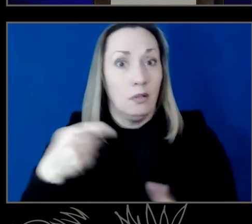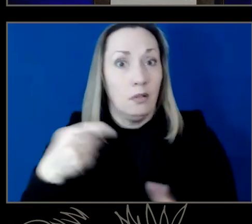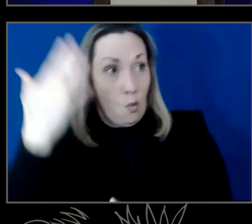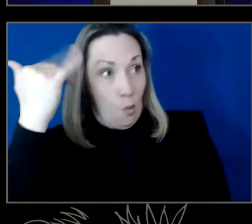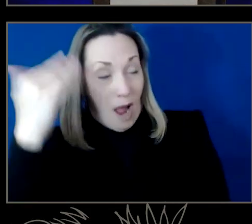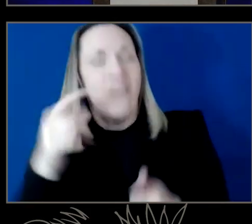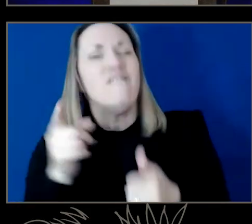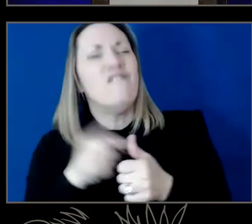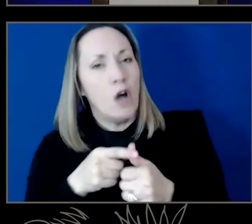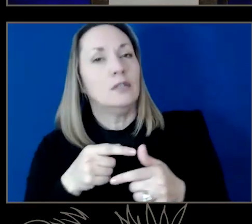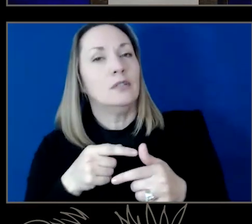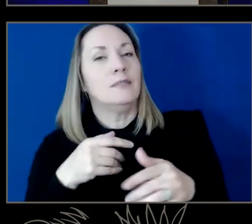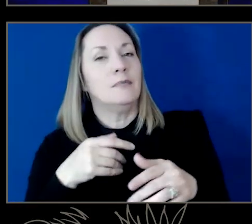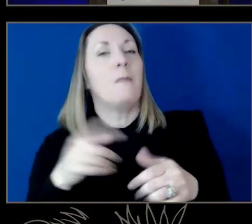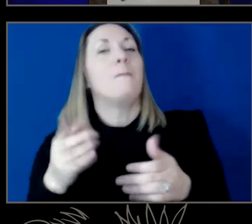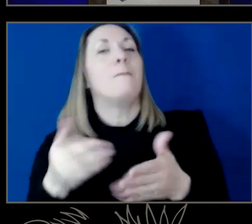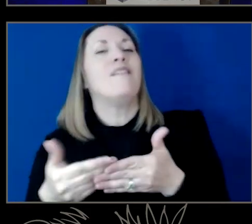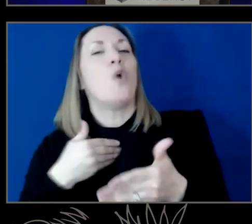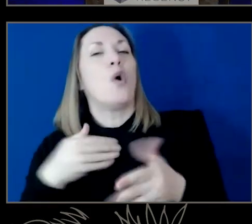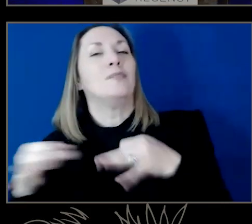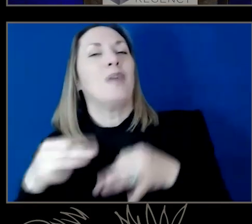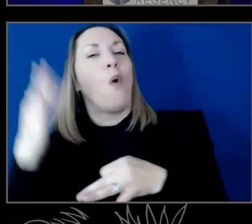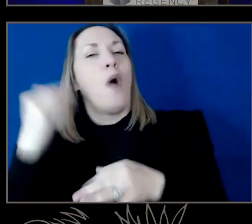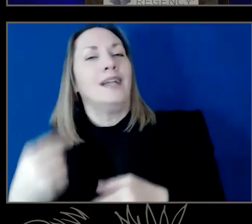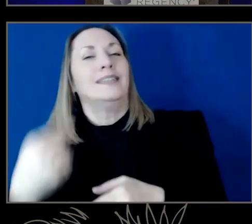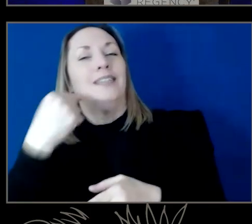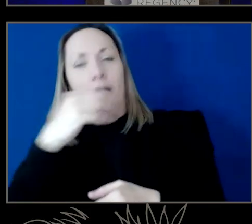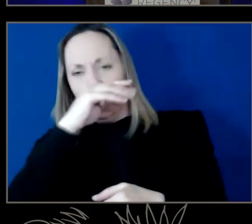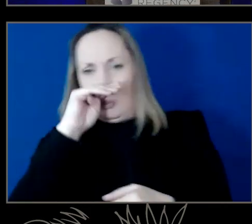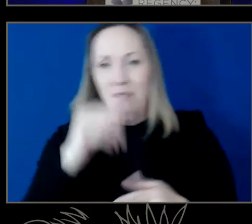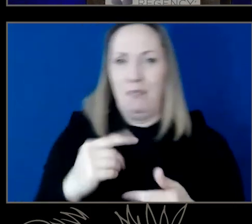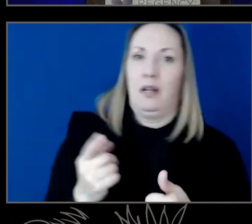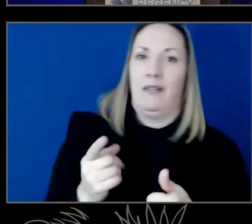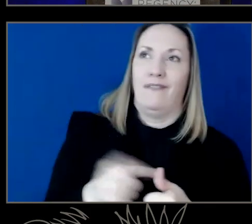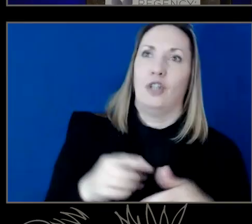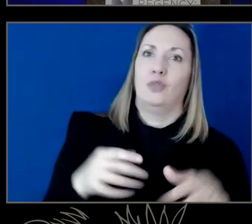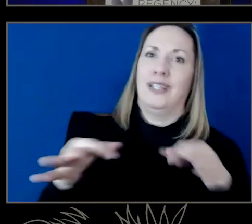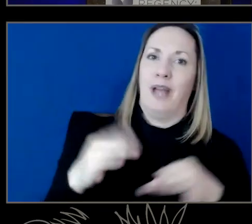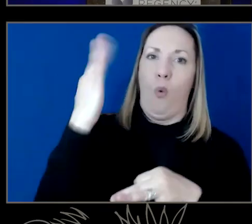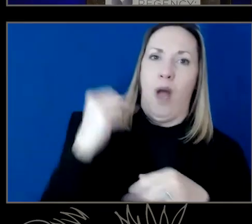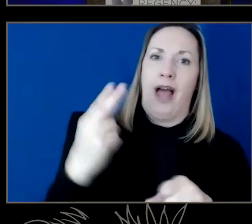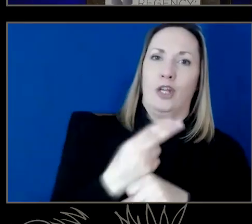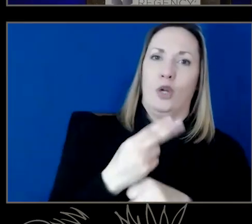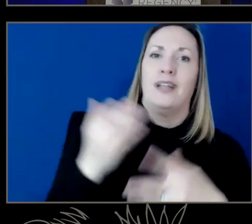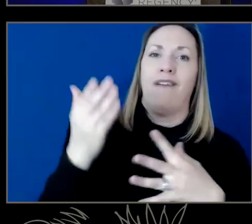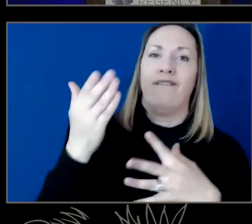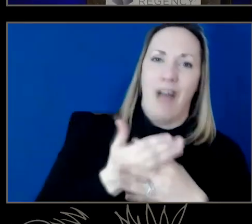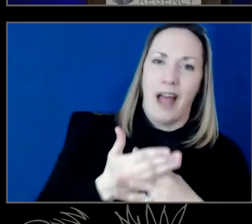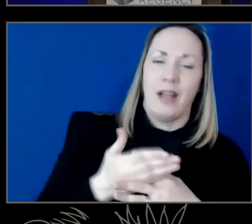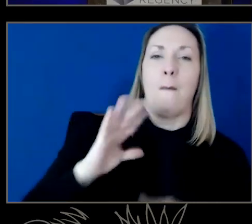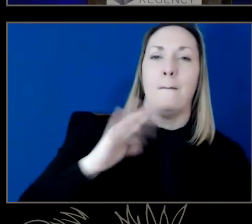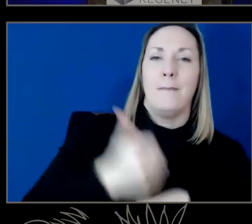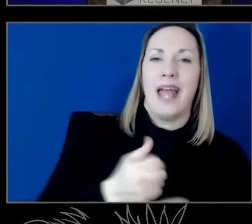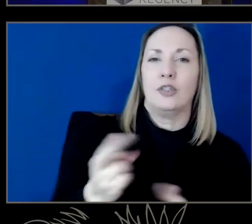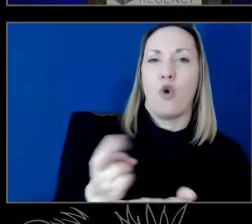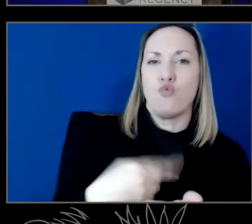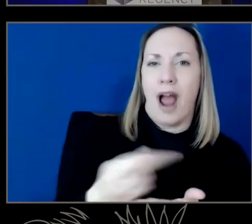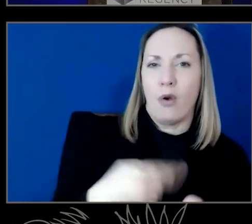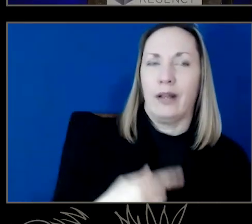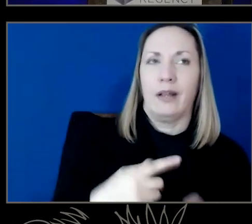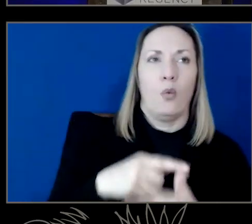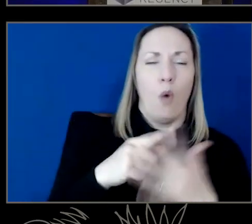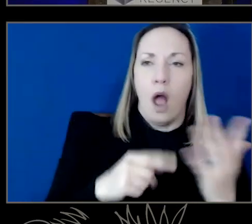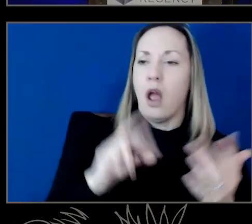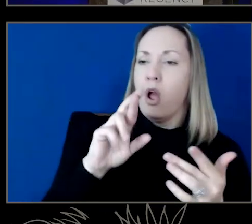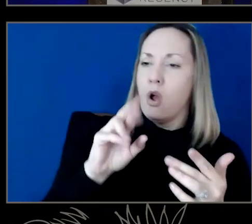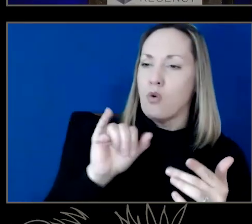about why it sucks so much, we should actually talk about why file-based routing in the first place. Why do we actually use file-based routing? Why does Next.js, TanStack Router,